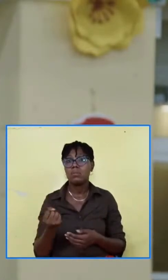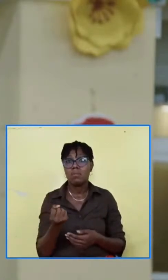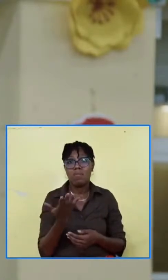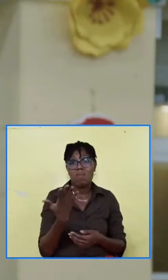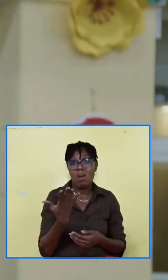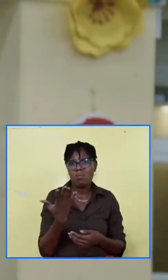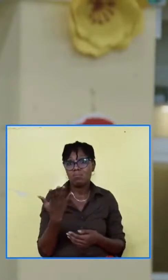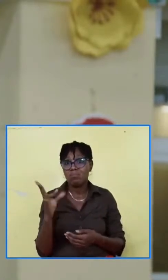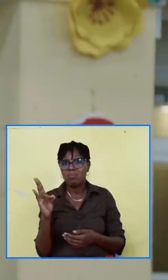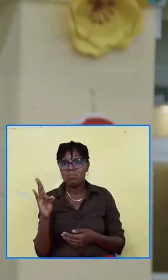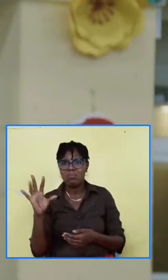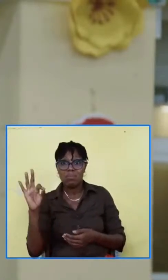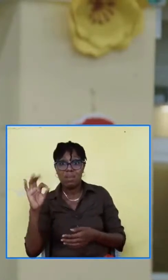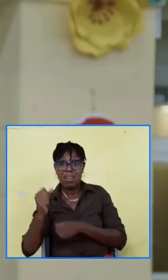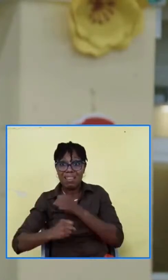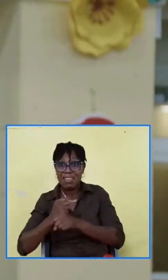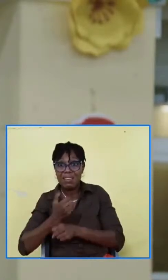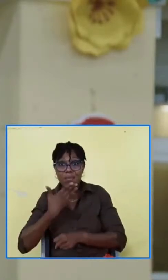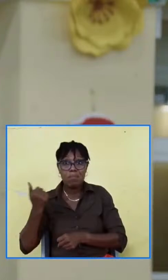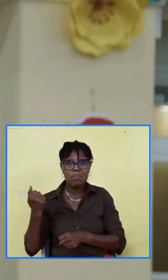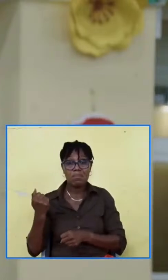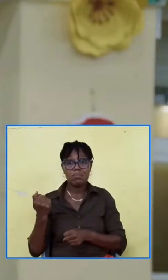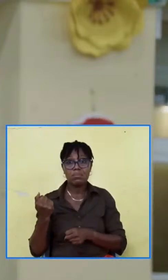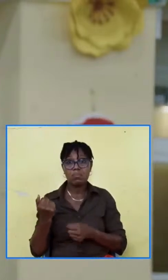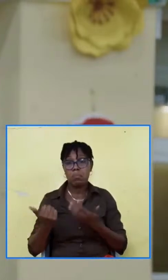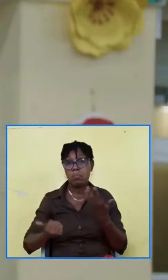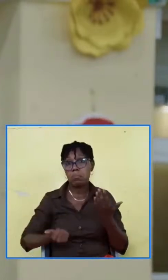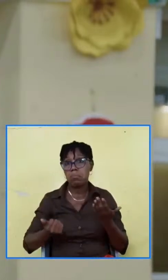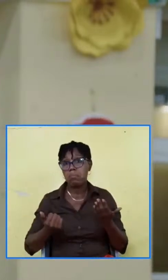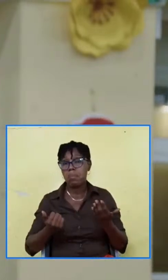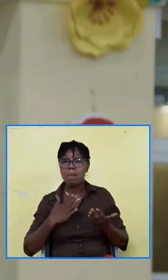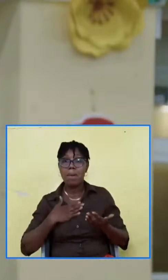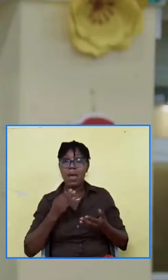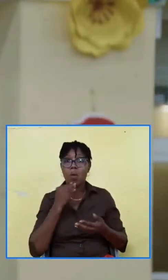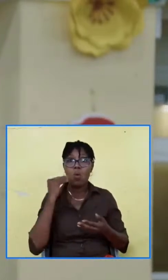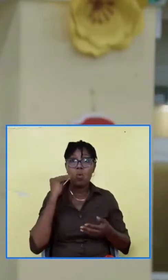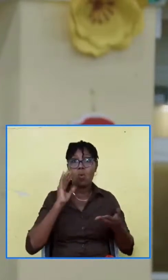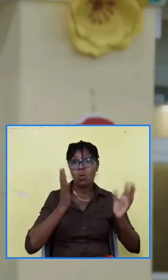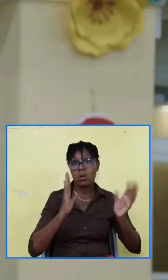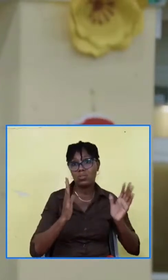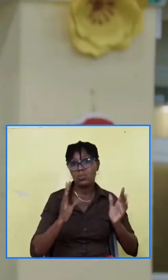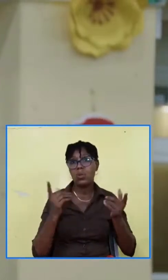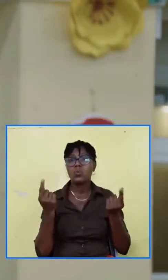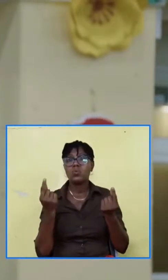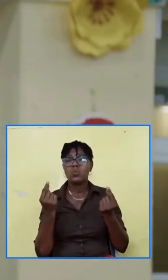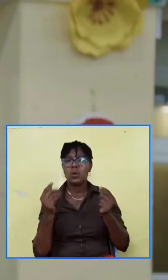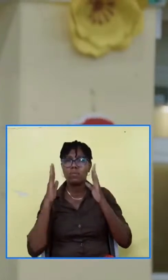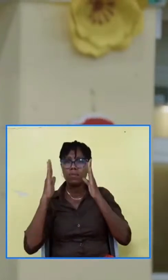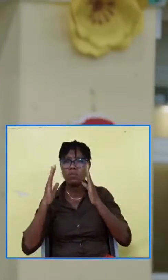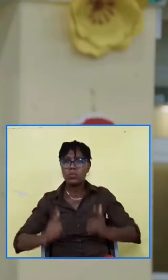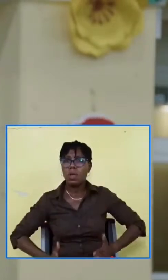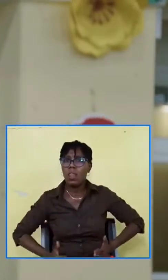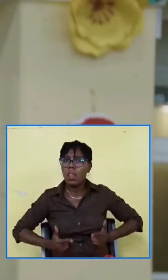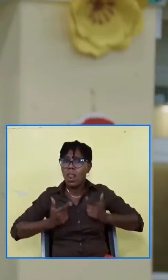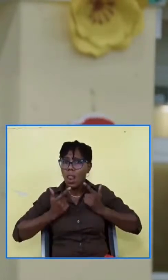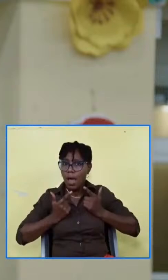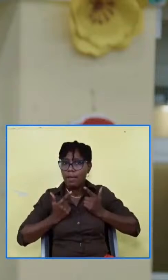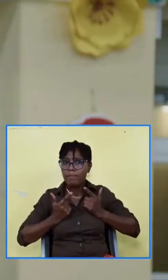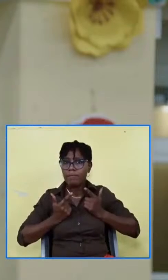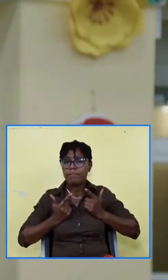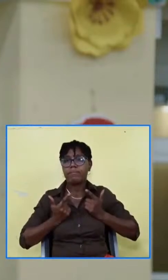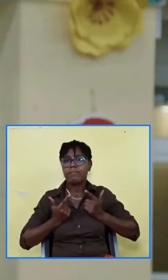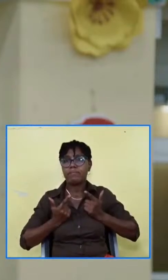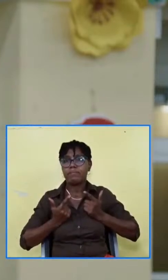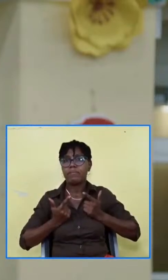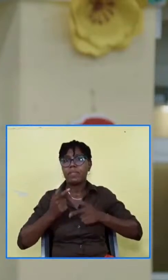years whatsoever. But another big country, my home country, they use a lifetime earnings. So in other words, when you reach